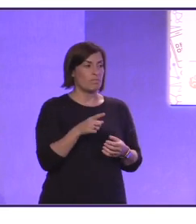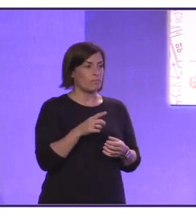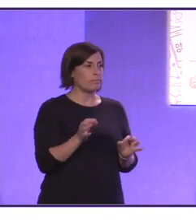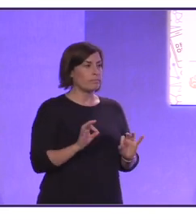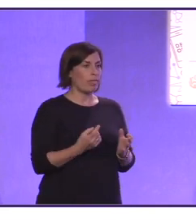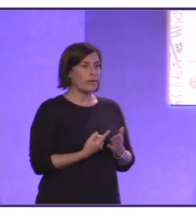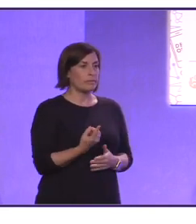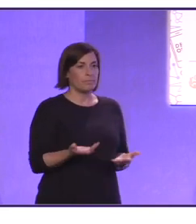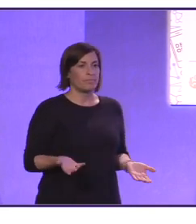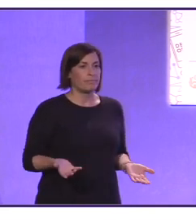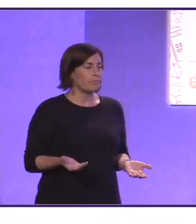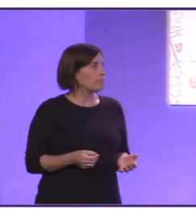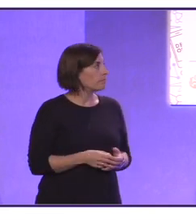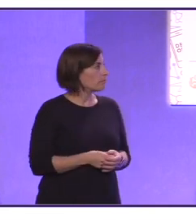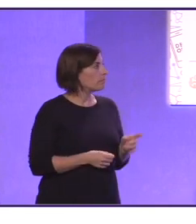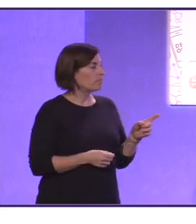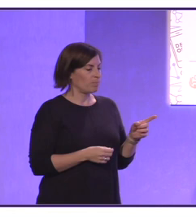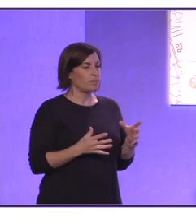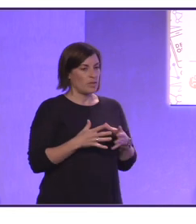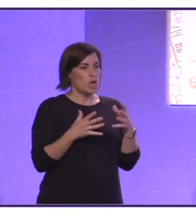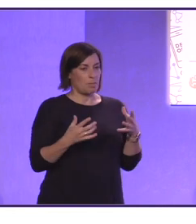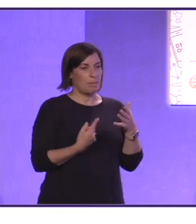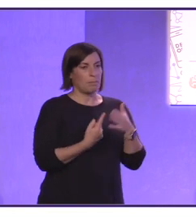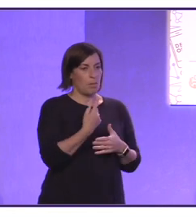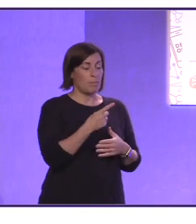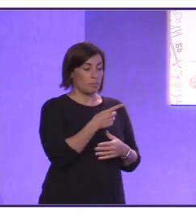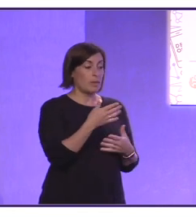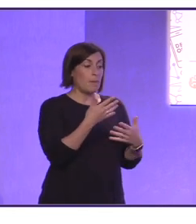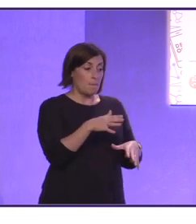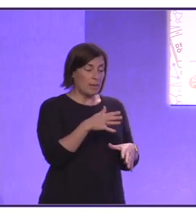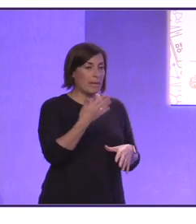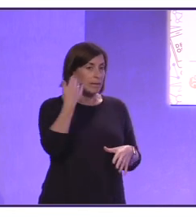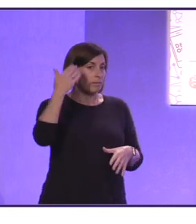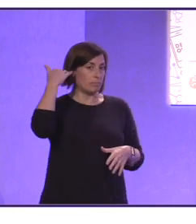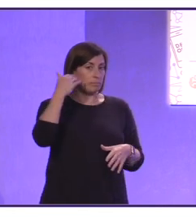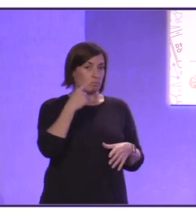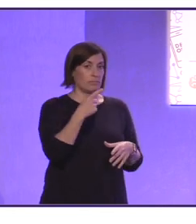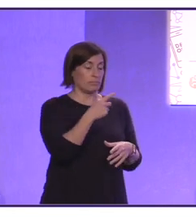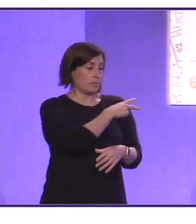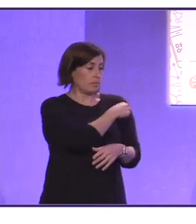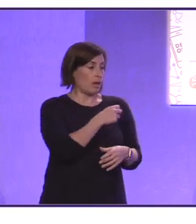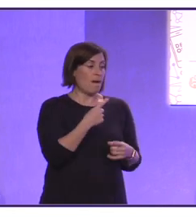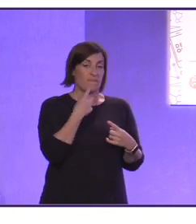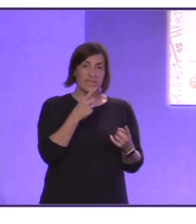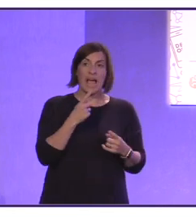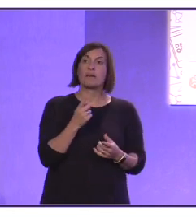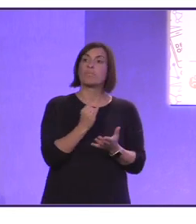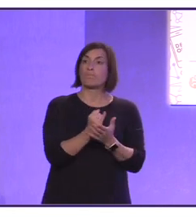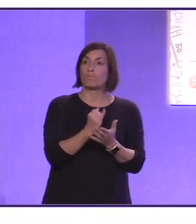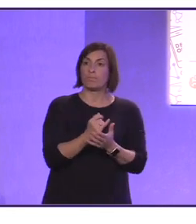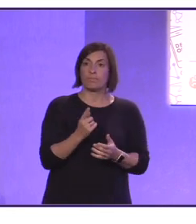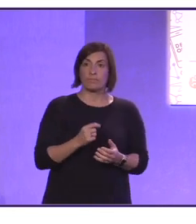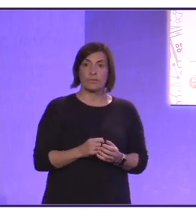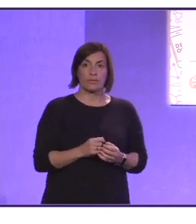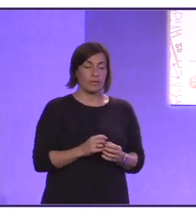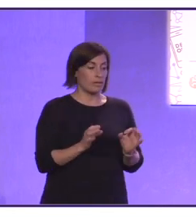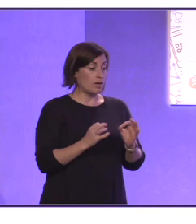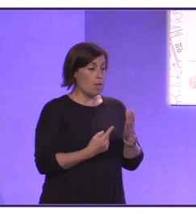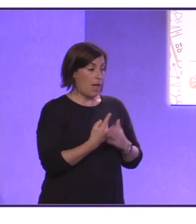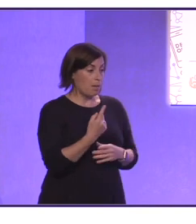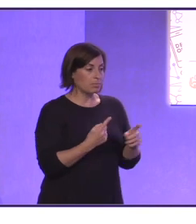I've worked in a lot of places where employees say something is wrong and then they disappear. These are places